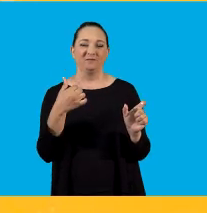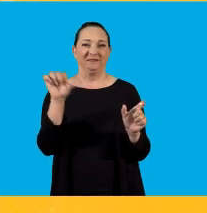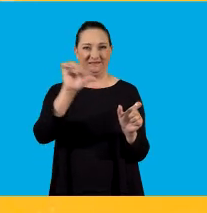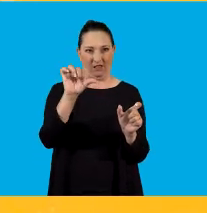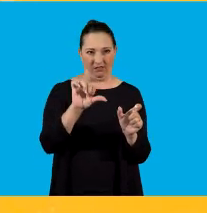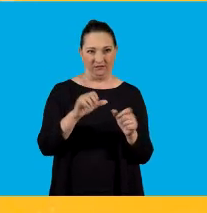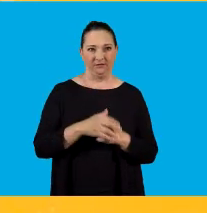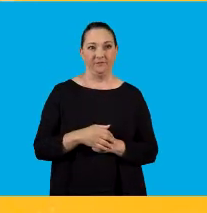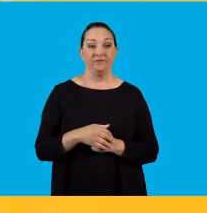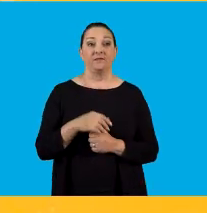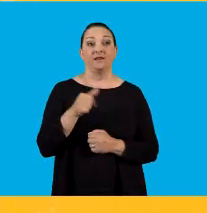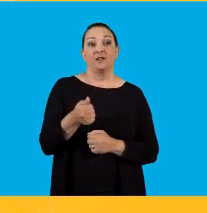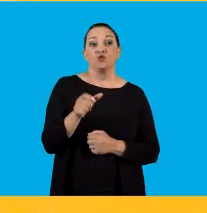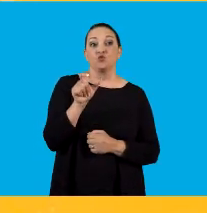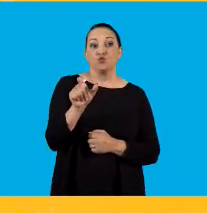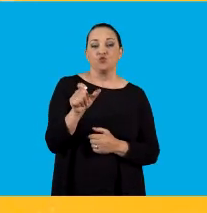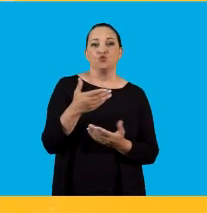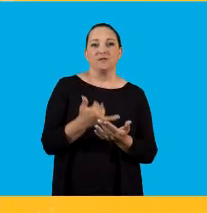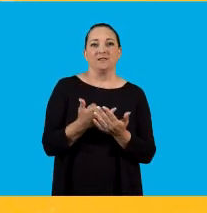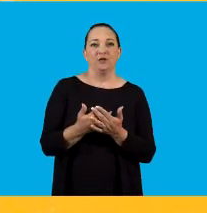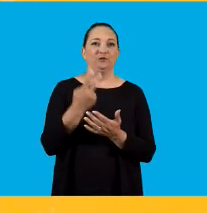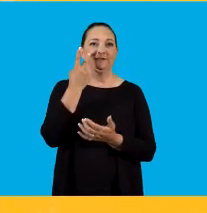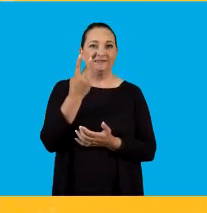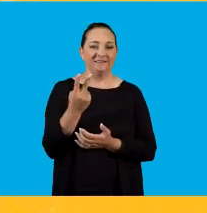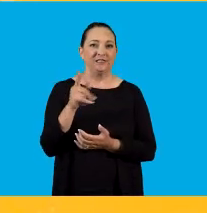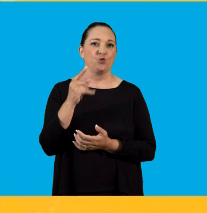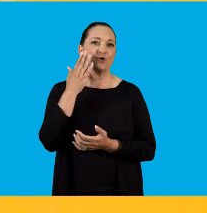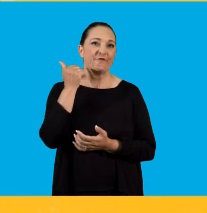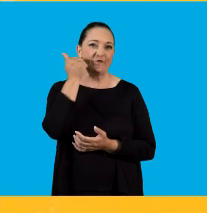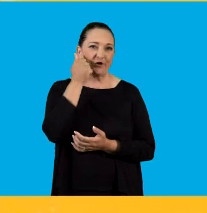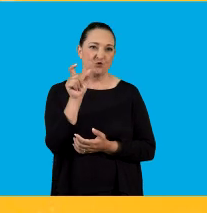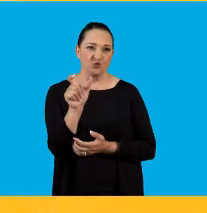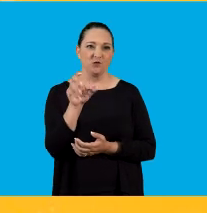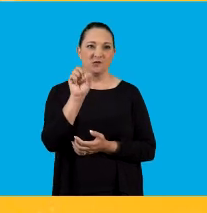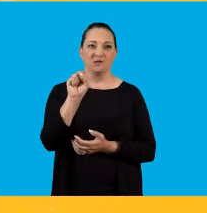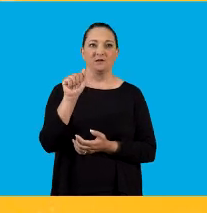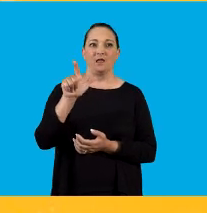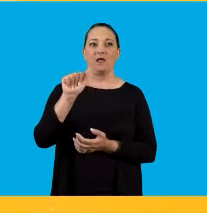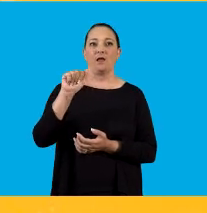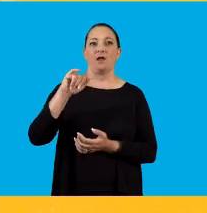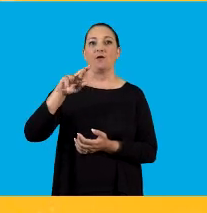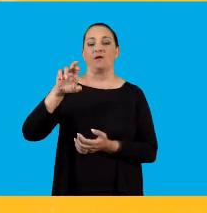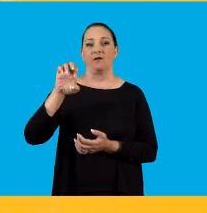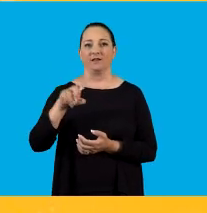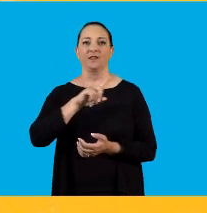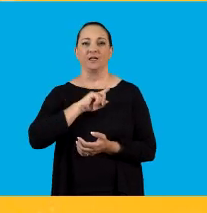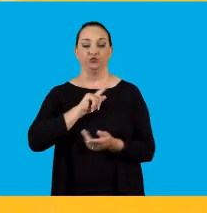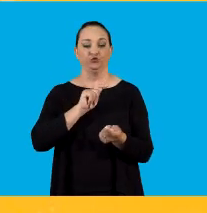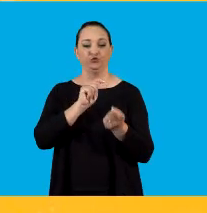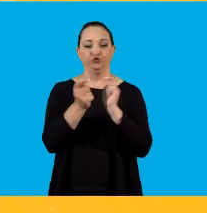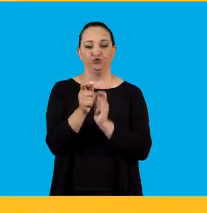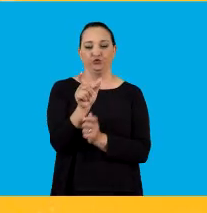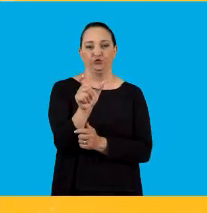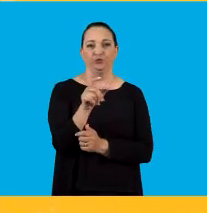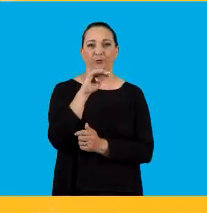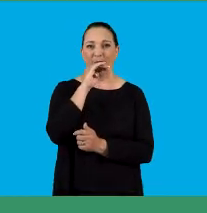Latin root can be recognized in the French word salaire, and it eventually made it into the English word